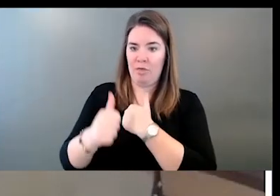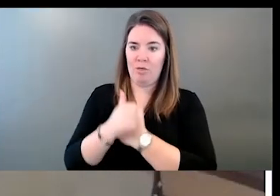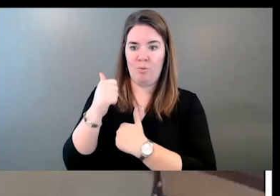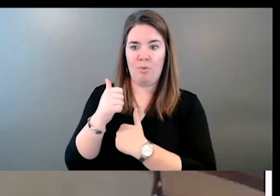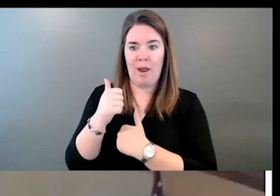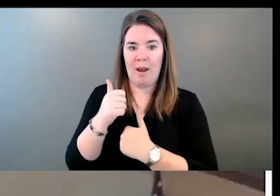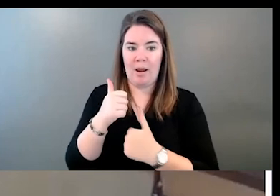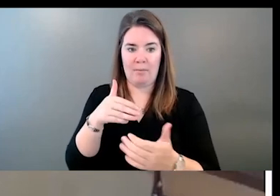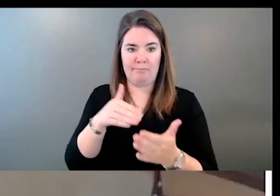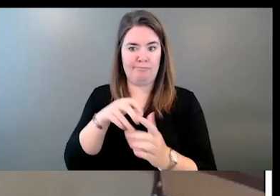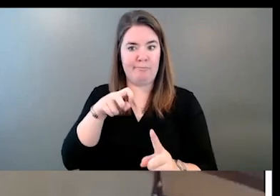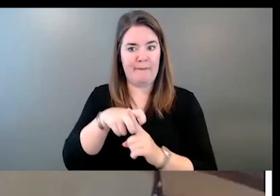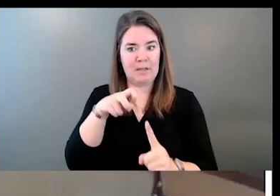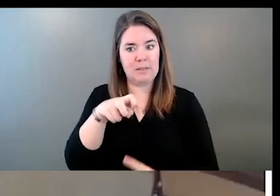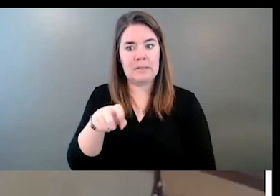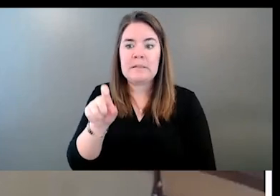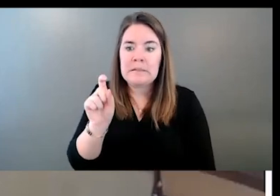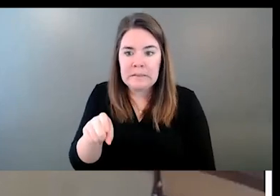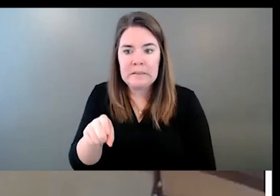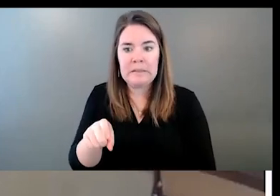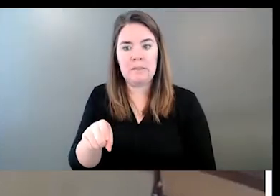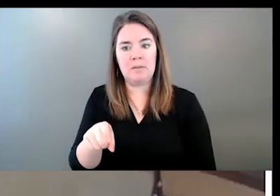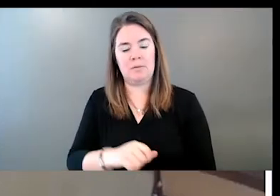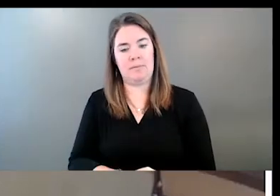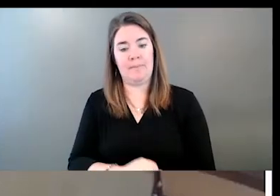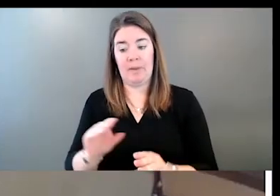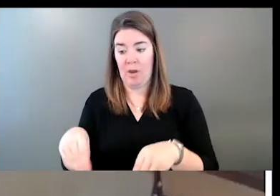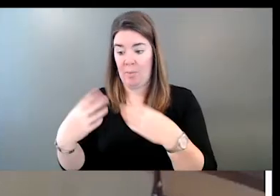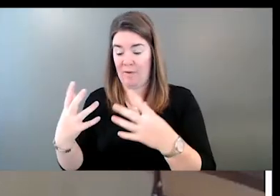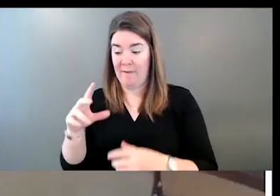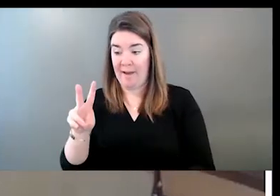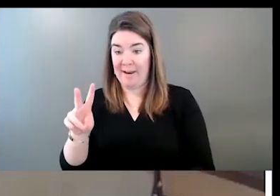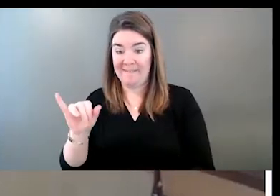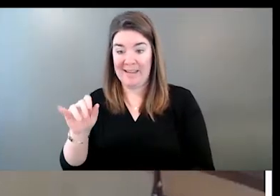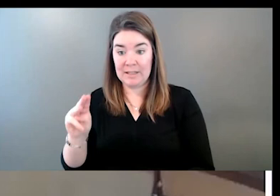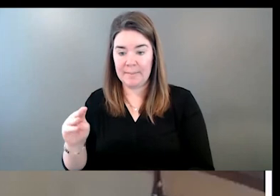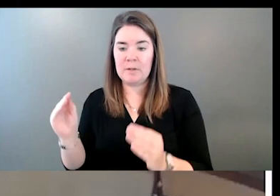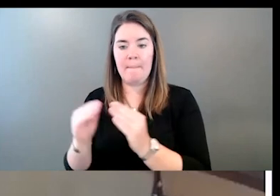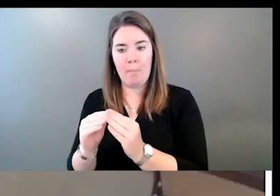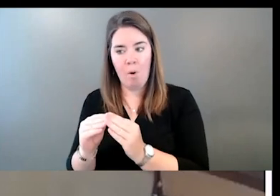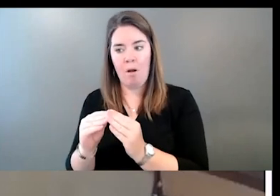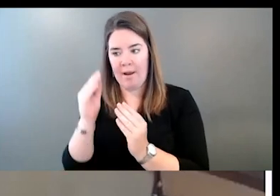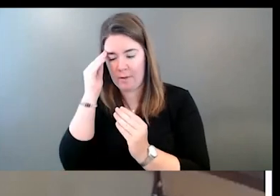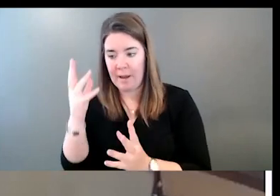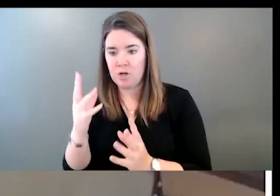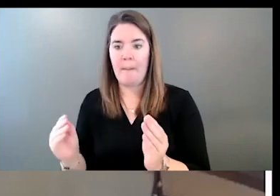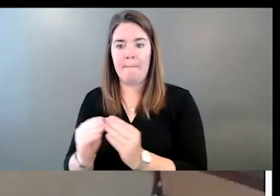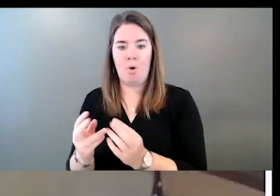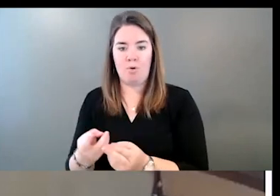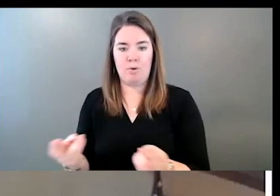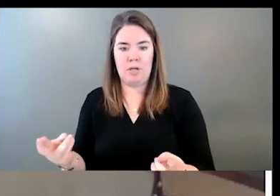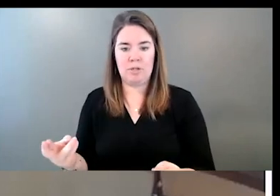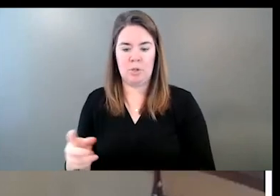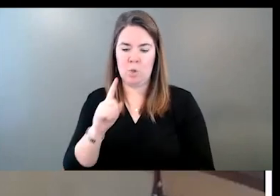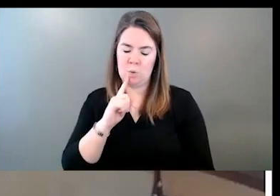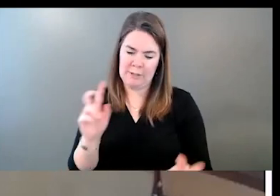improve law enforcement response on the scene and to provide victims with more information and more resources. We need to take a hard